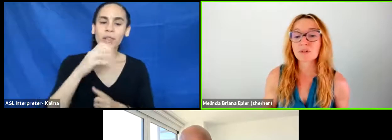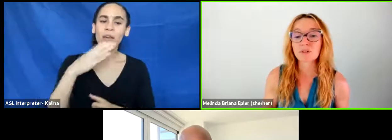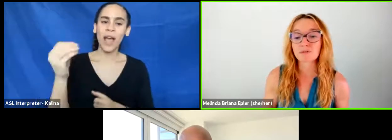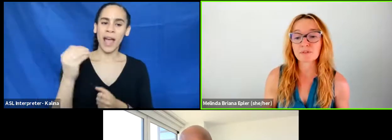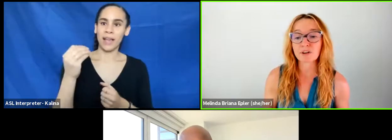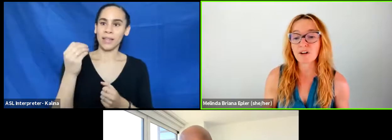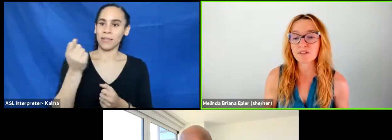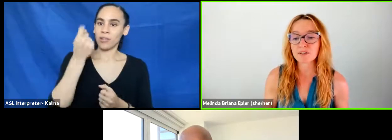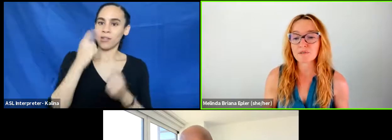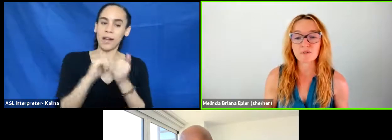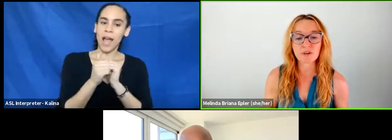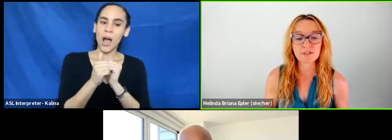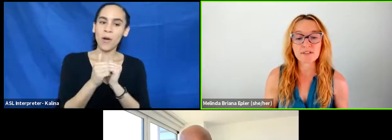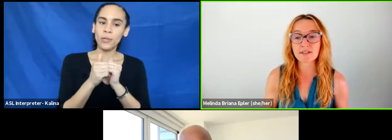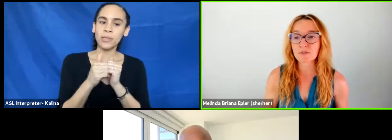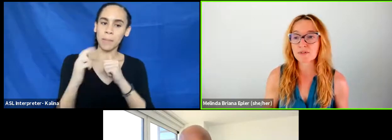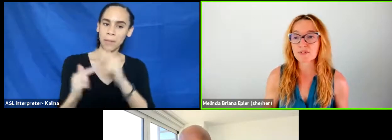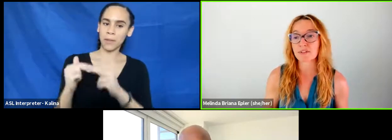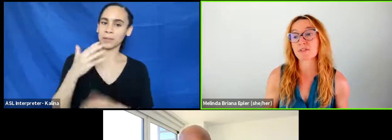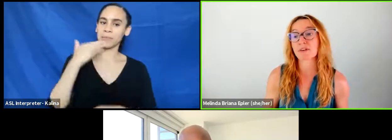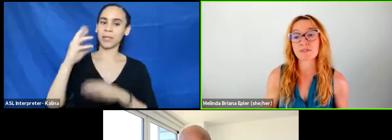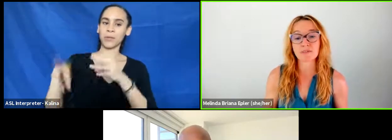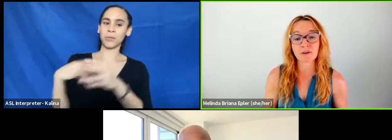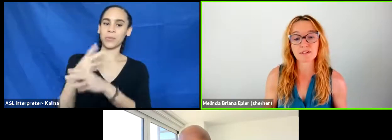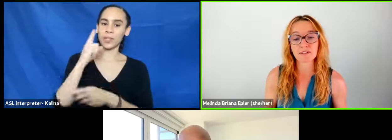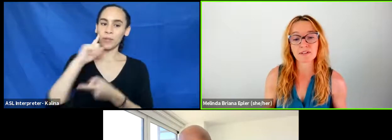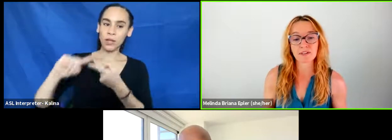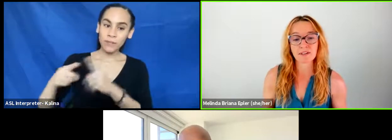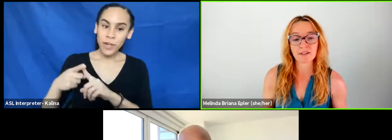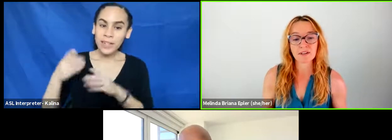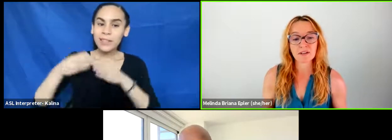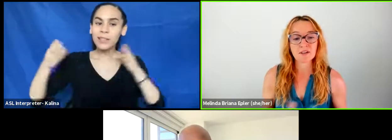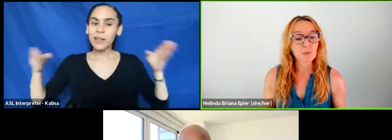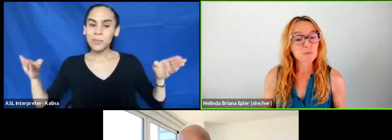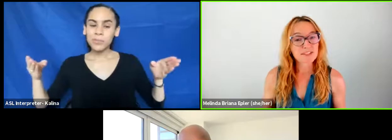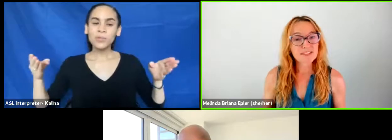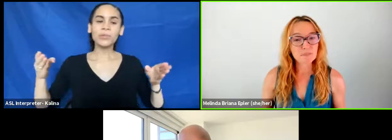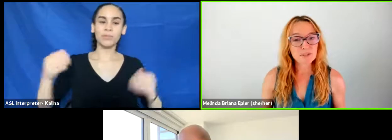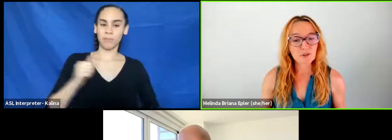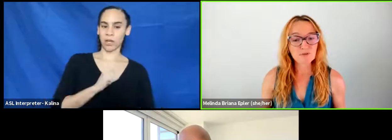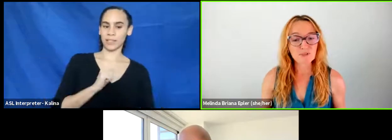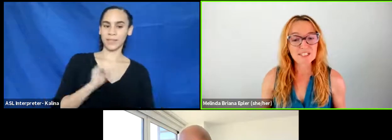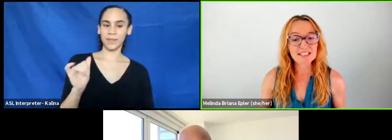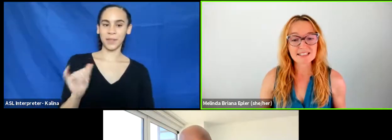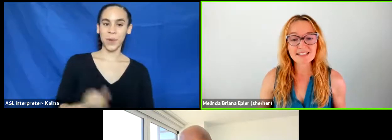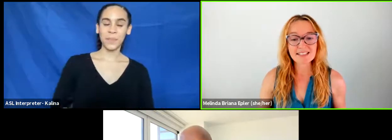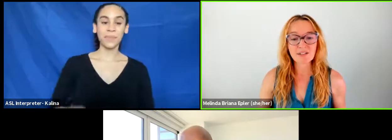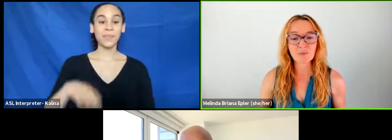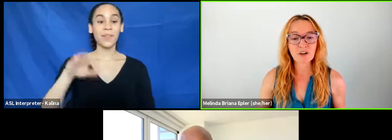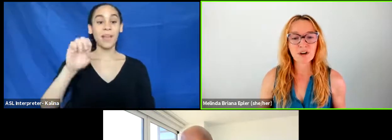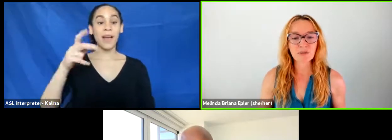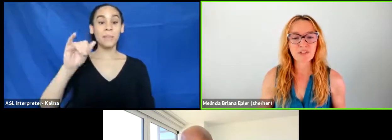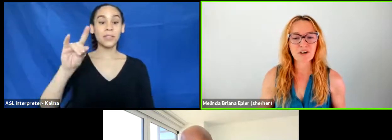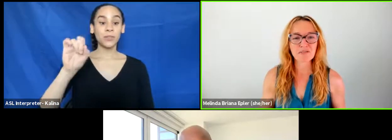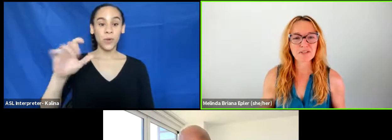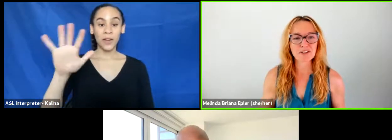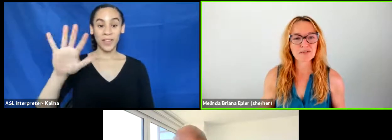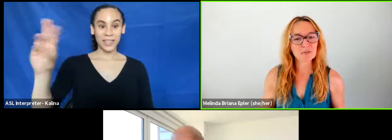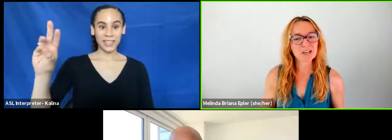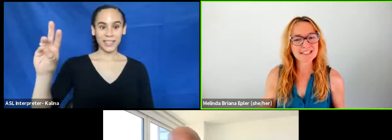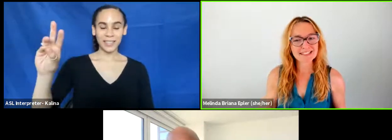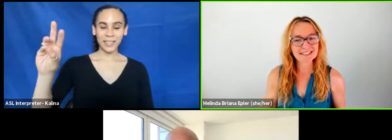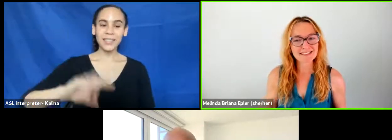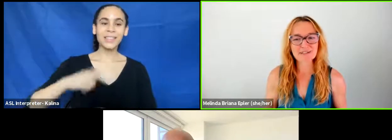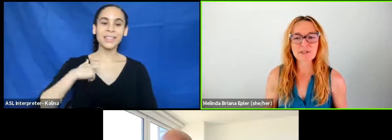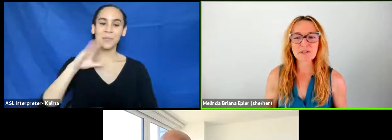a better world for our colleagues, for our friends, neighbors, and ourselves as well. So this is episode 56, where I'll be in conversation